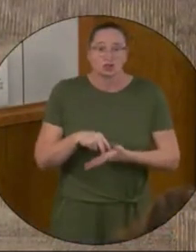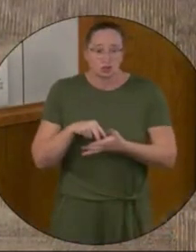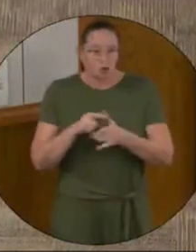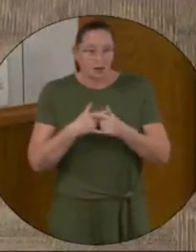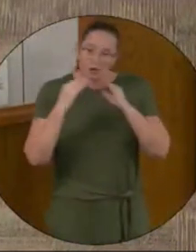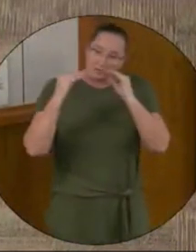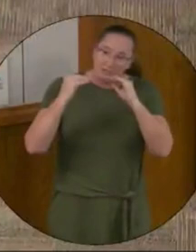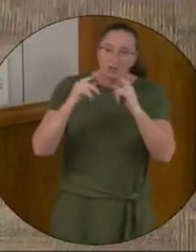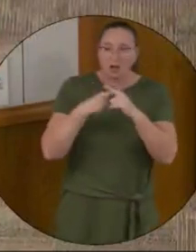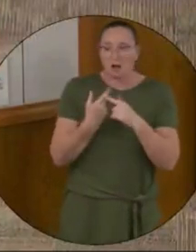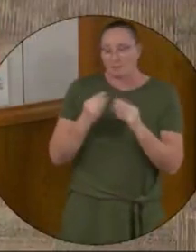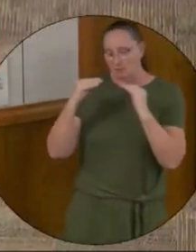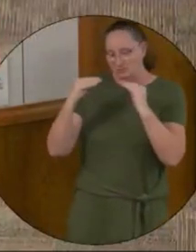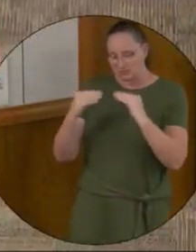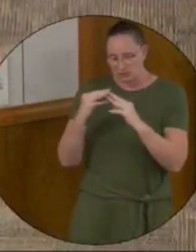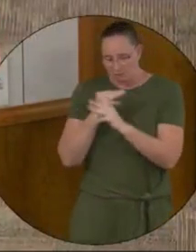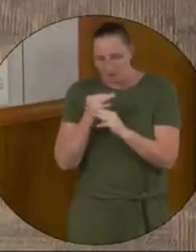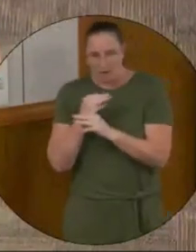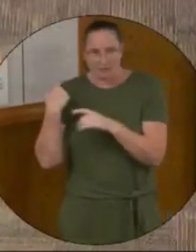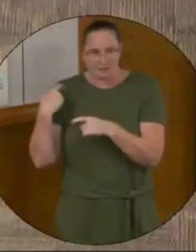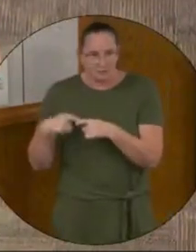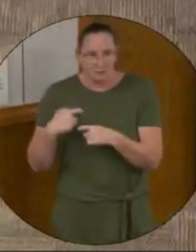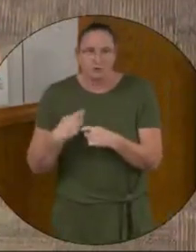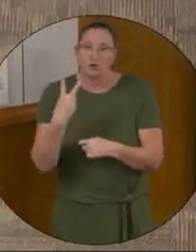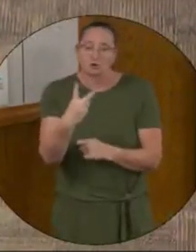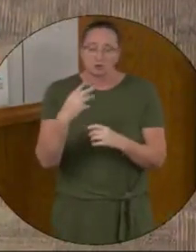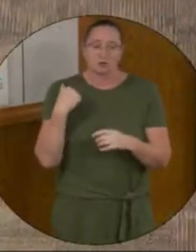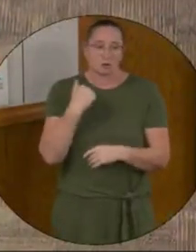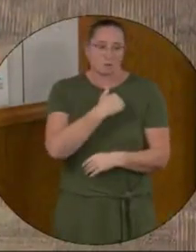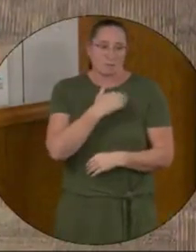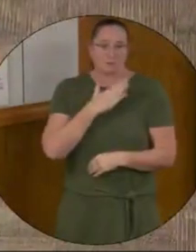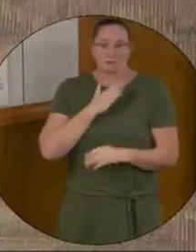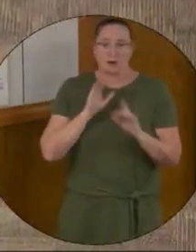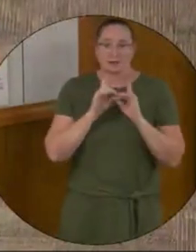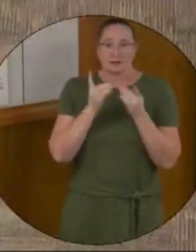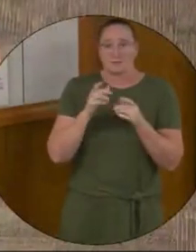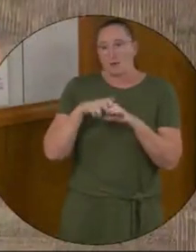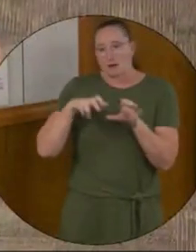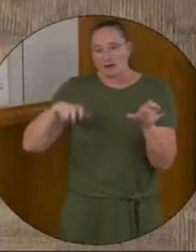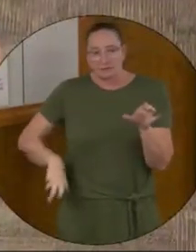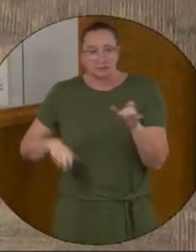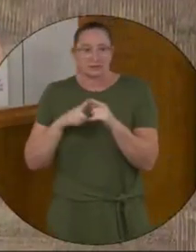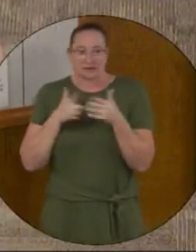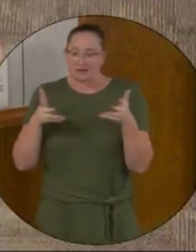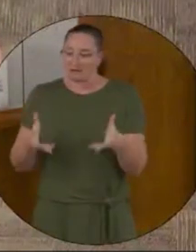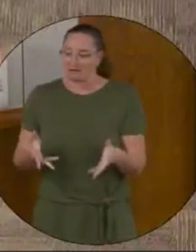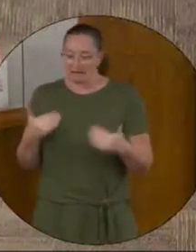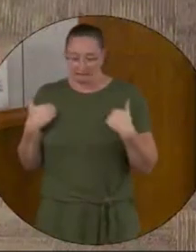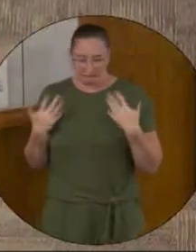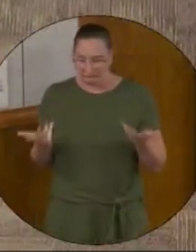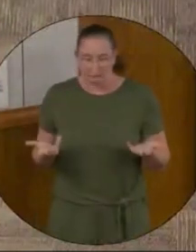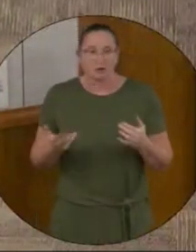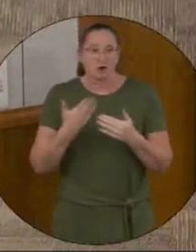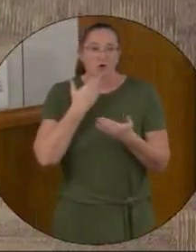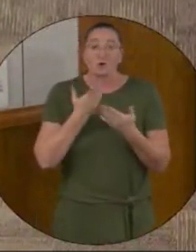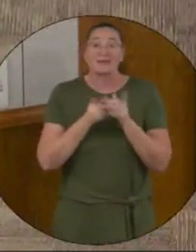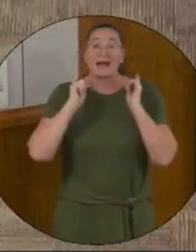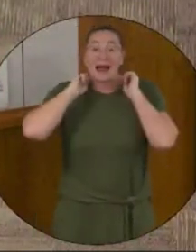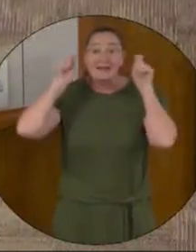and Spanish. In the past 2 weeks, 2 members of my department have left, leaving educators to hold up the fort. But good thing I have a